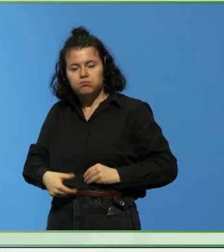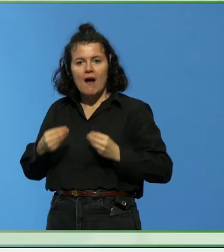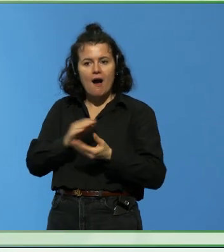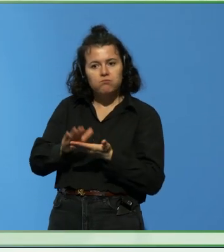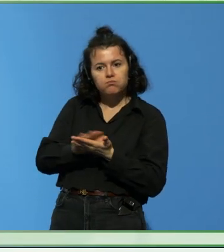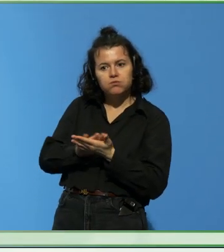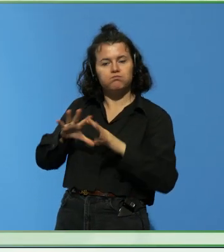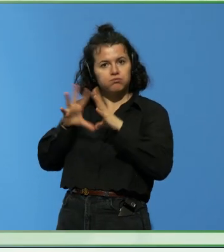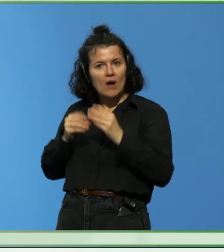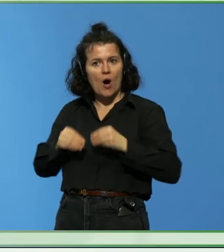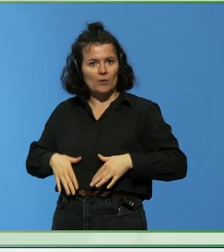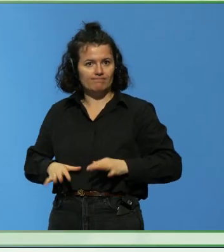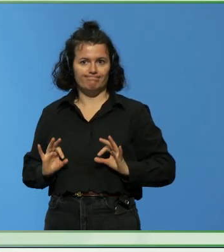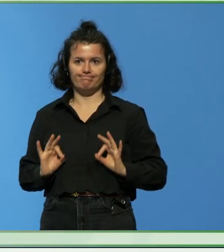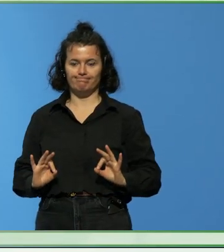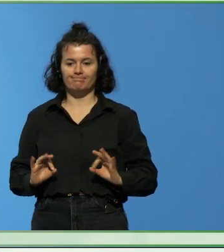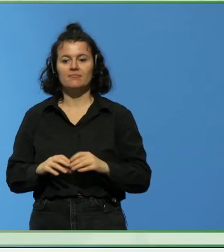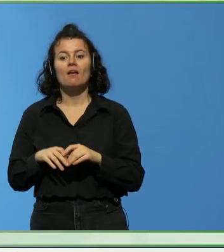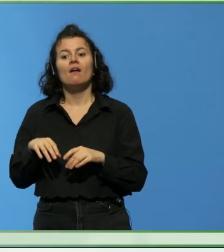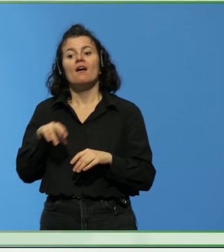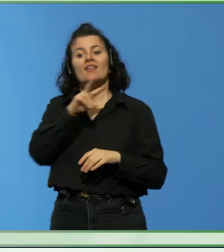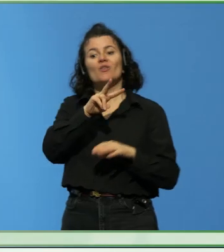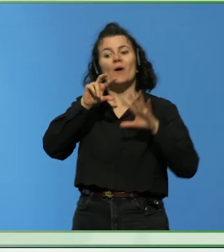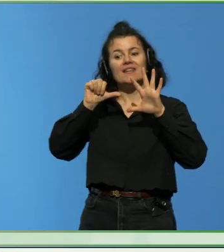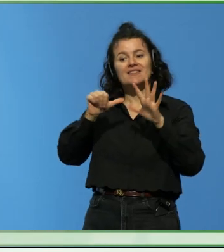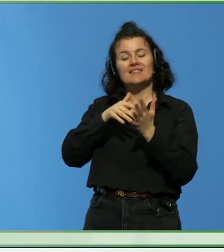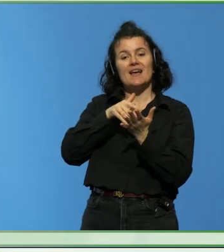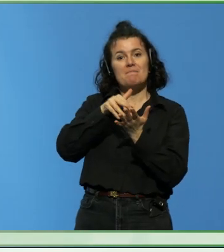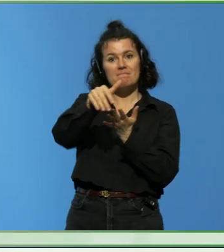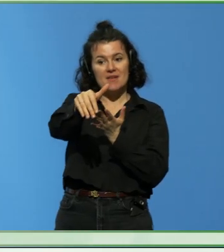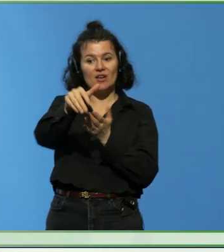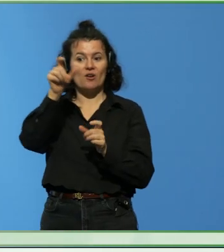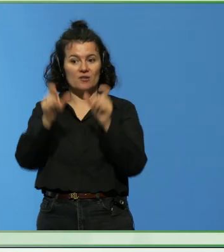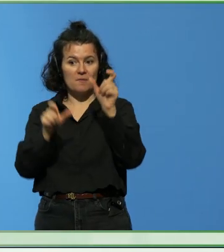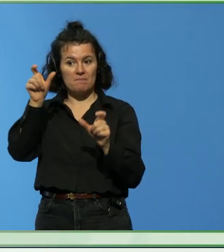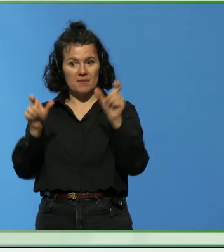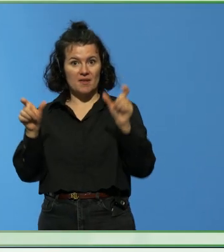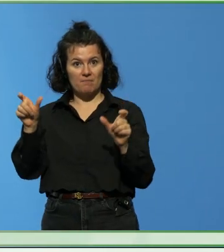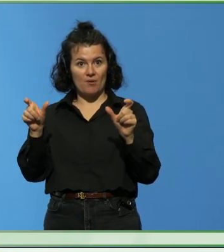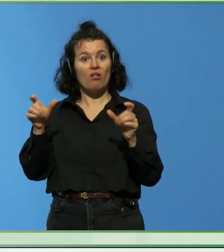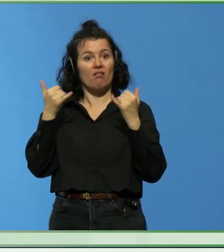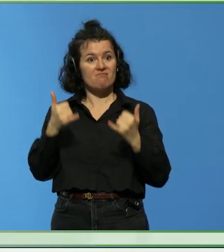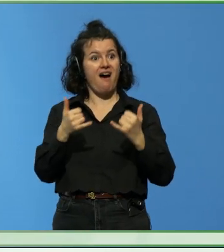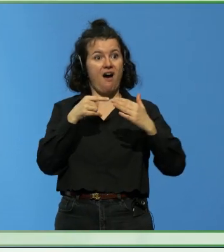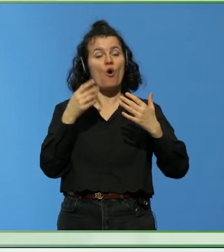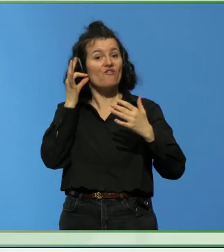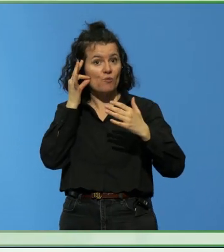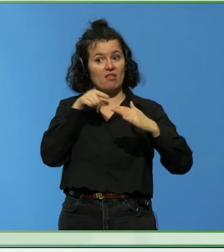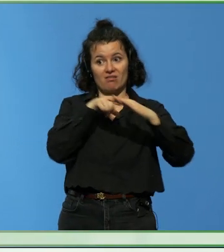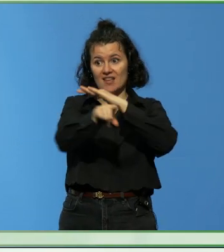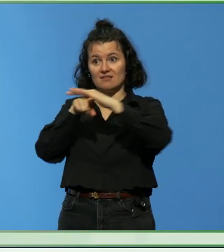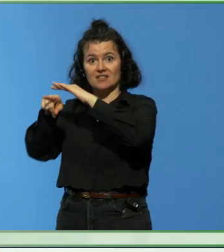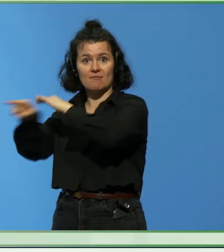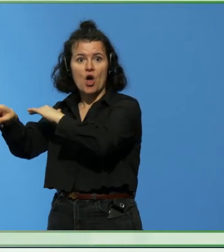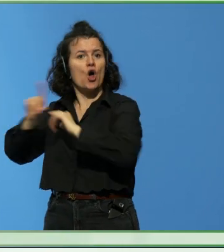million displaced women and girls are menstruating. And there's an increasing recognition that menstrual health